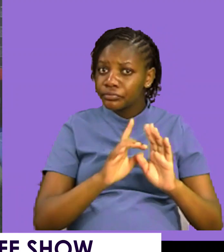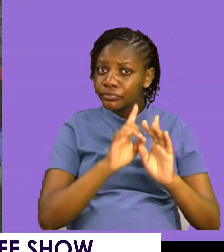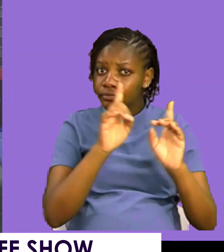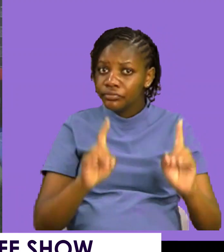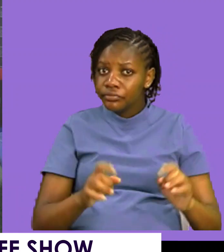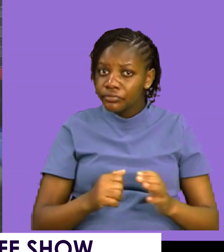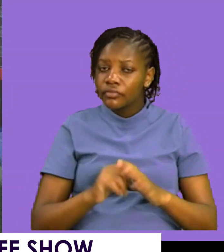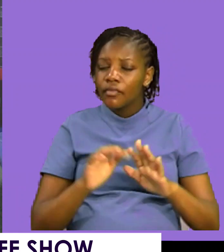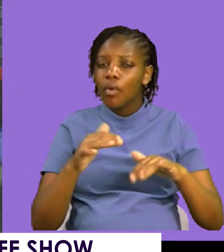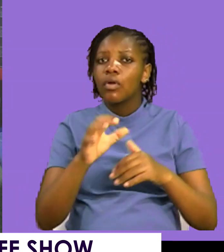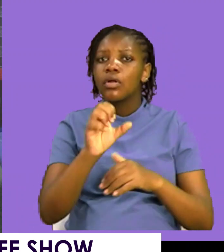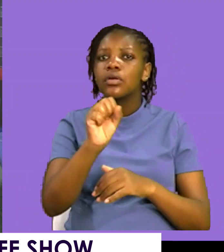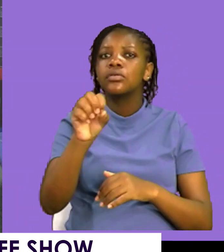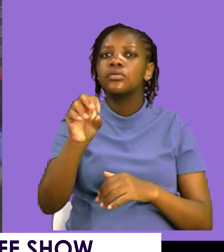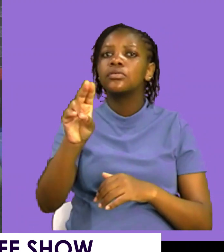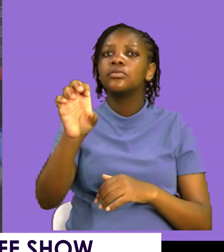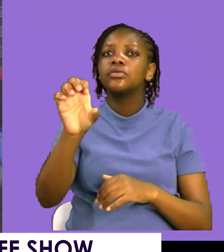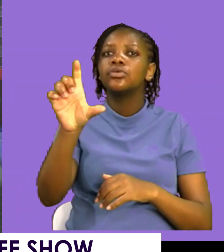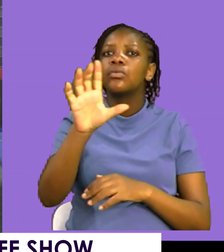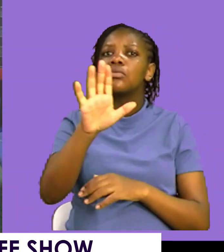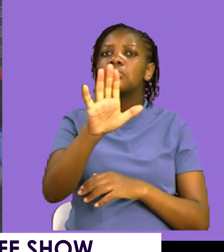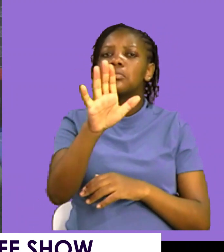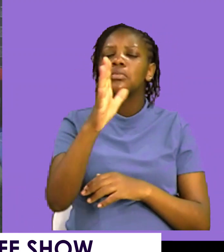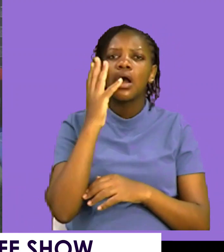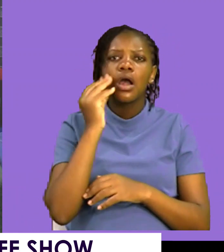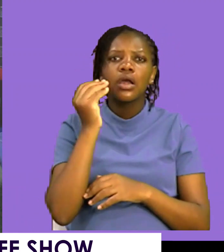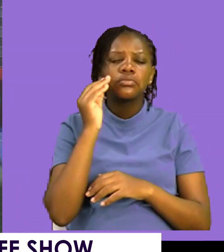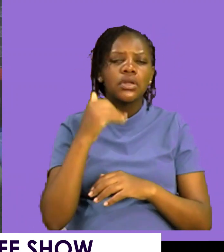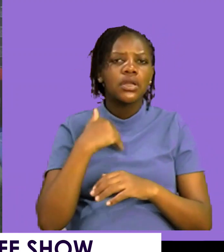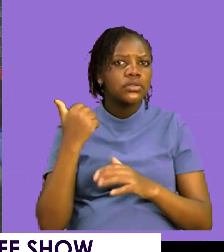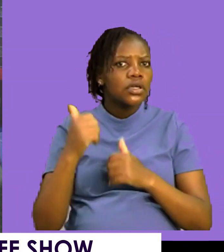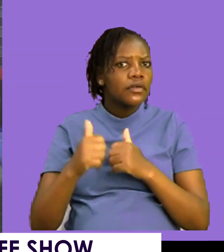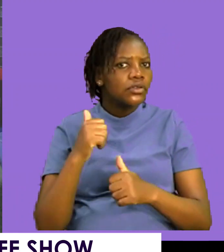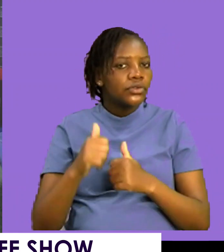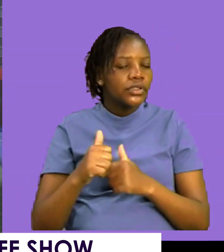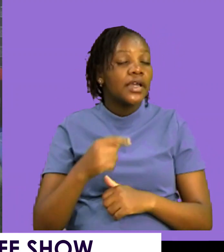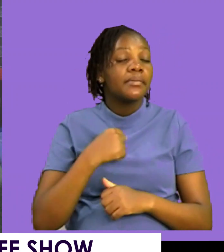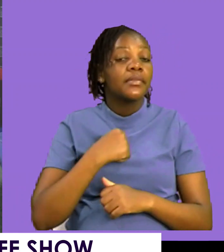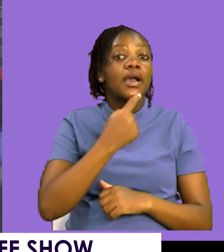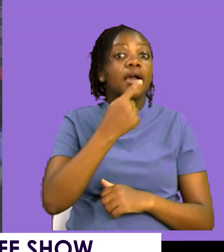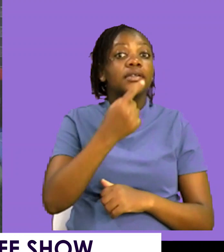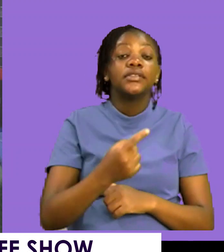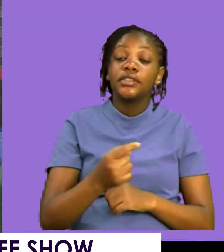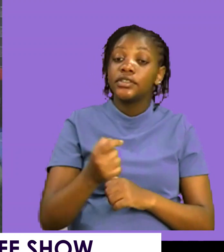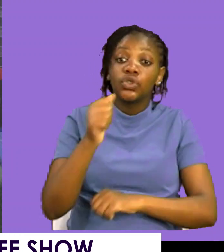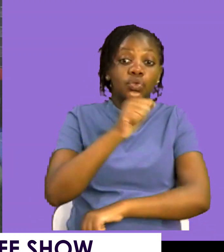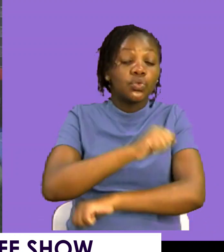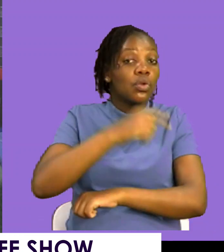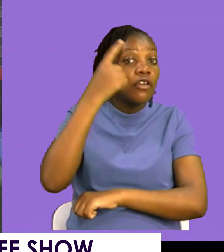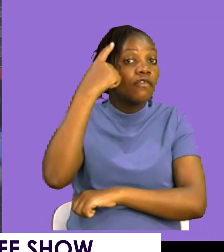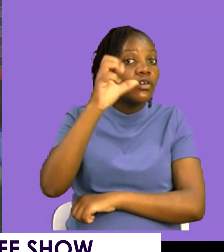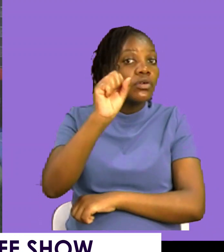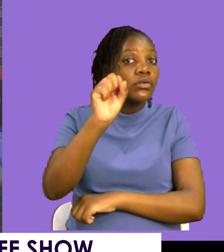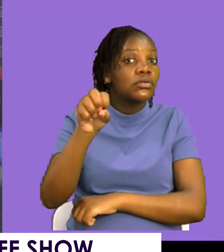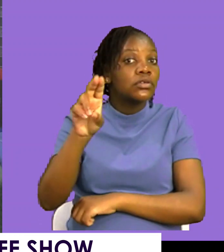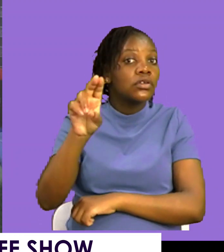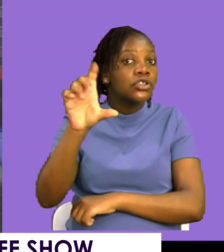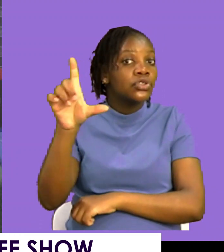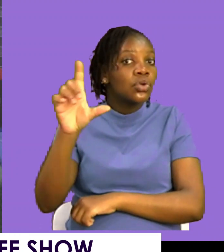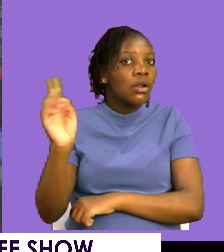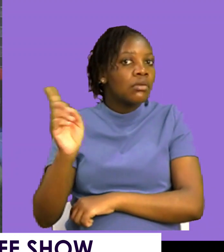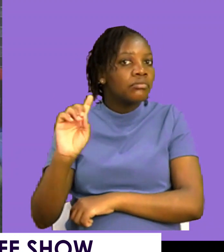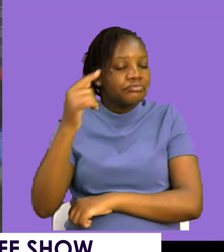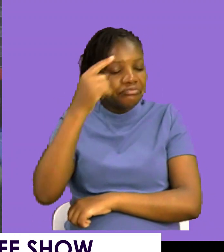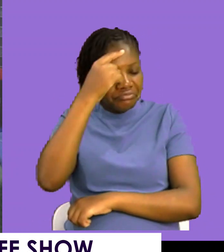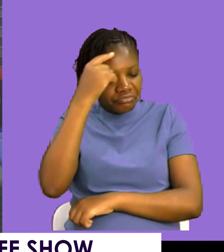Is your soul in a journey? There is no school, I told you, for the soul. It is very rough for